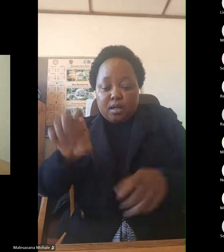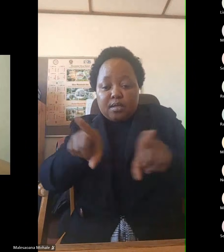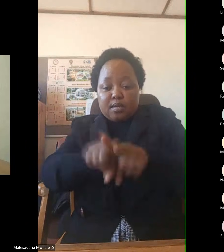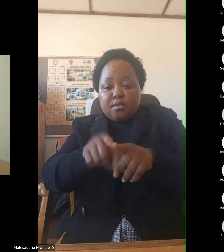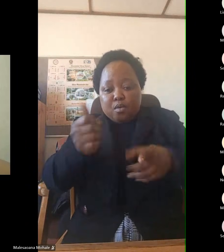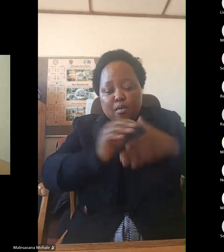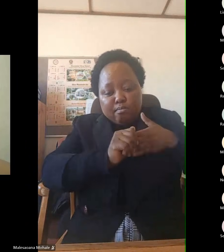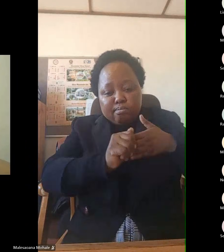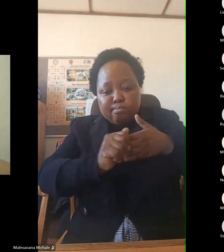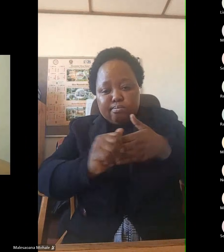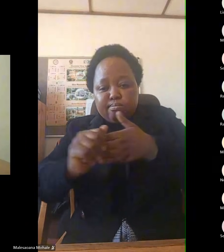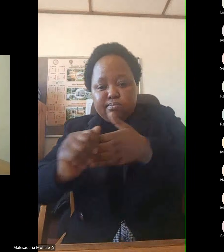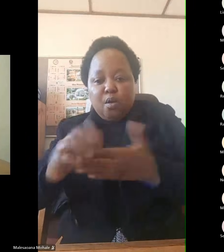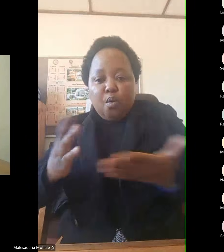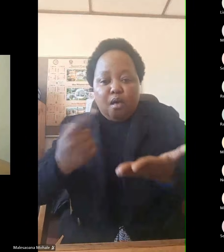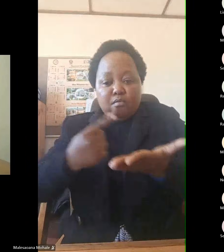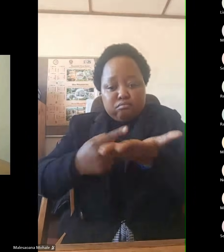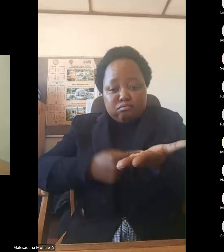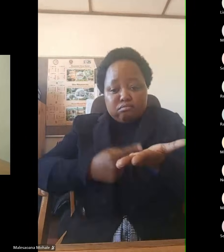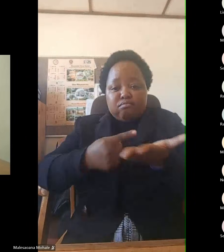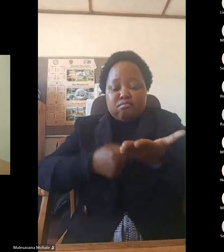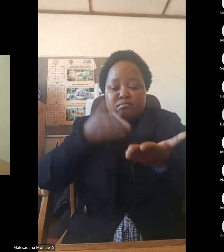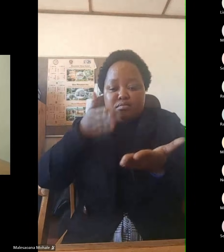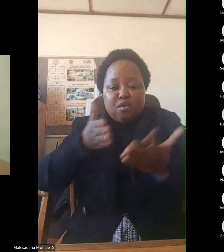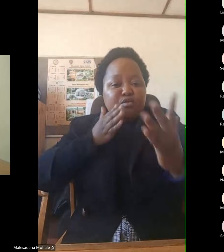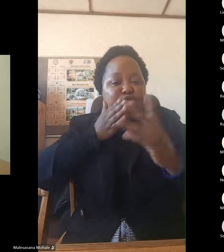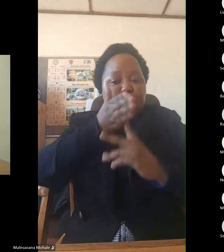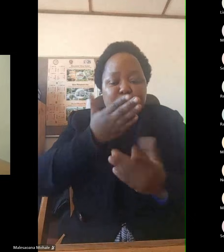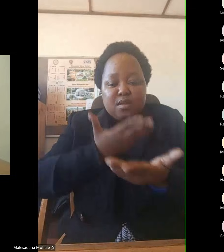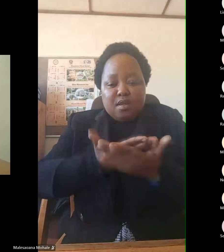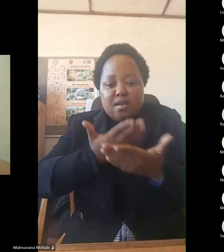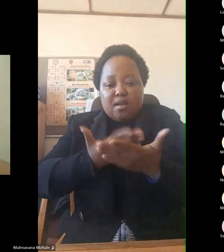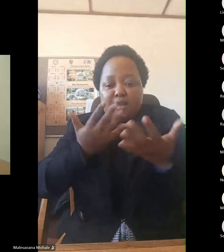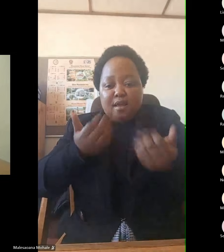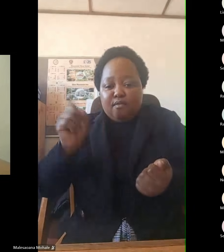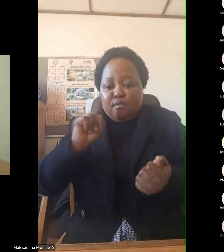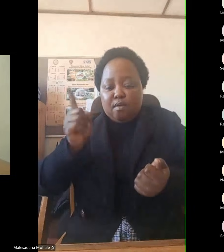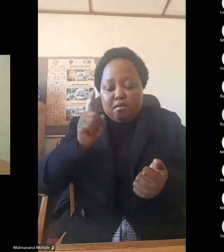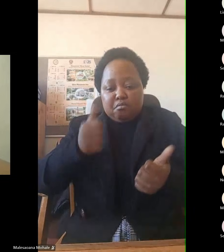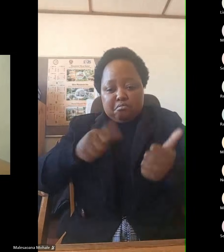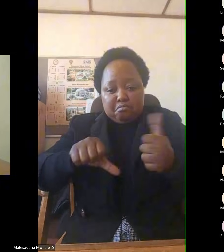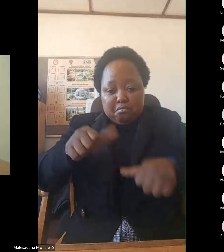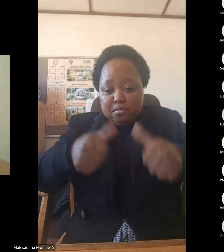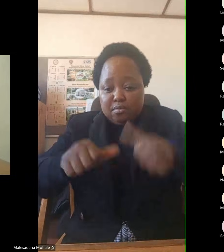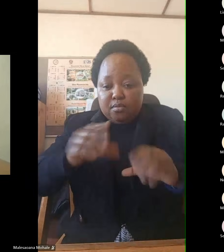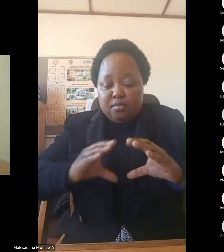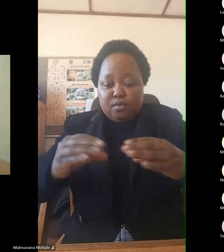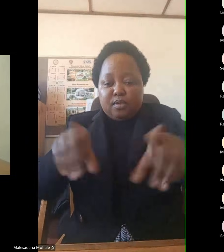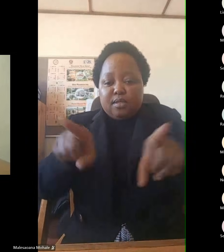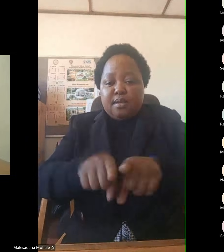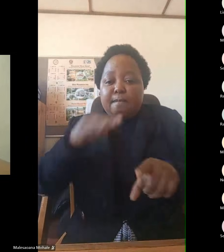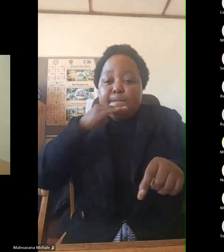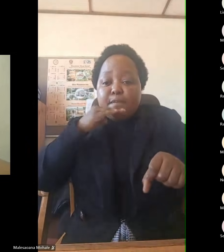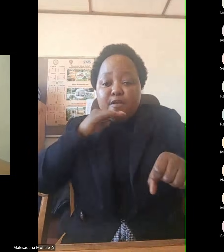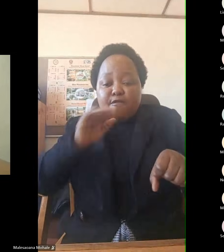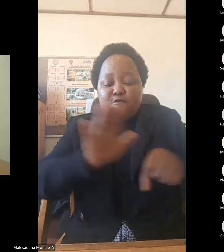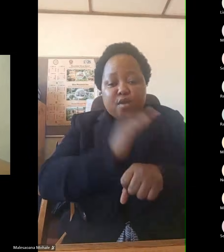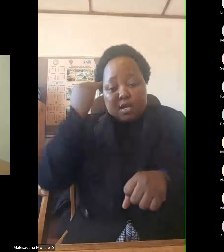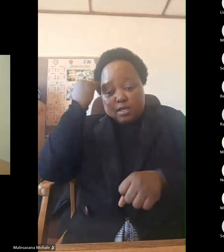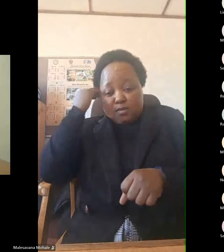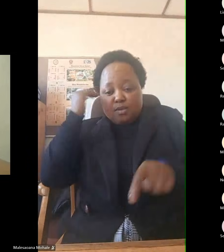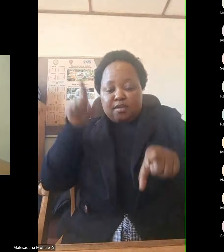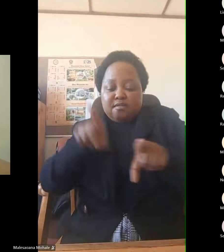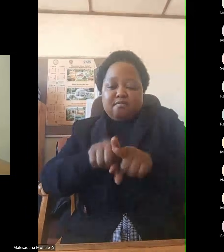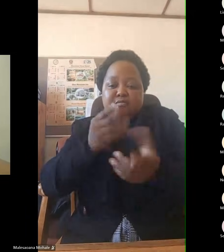that we have a very productive, engaging webinar and for meaningful experience and knowledge exchange.